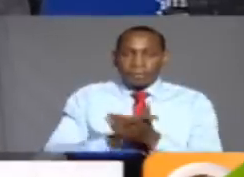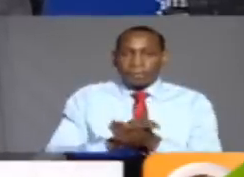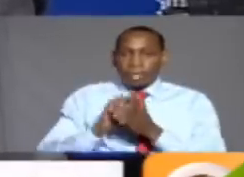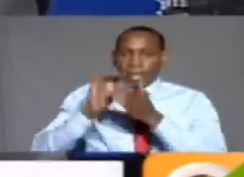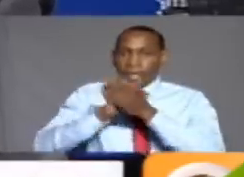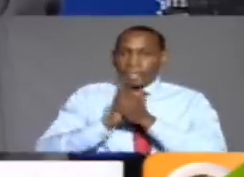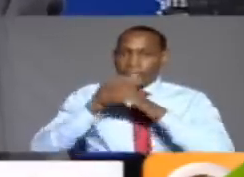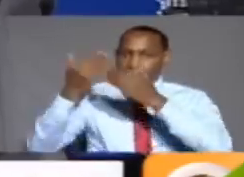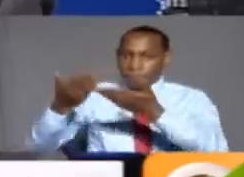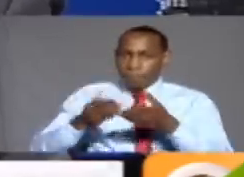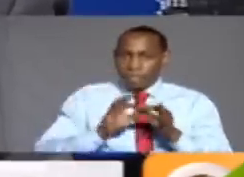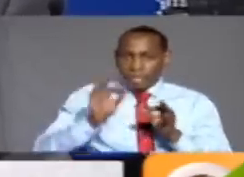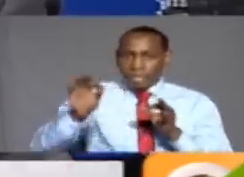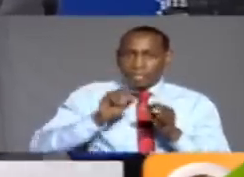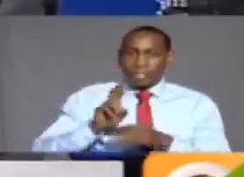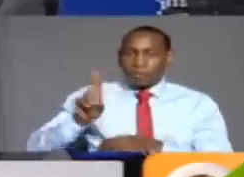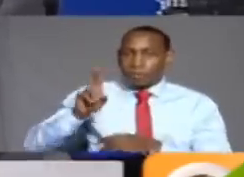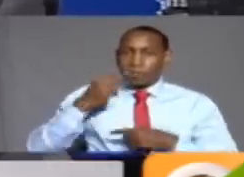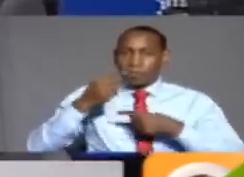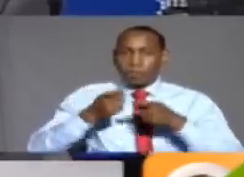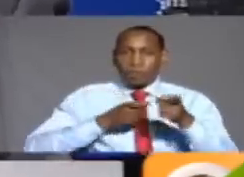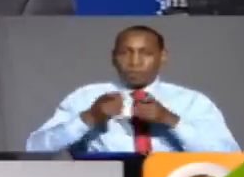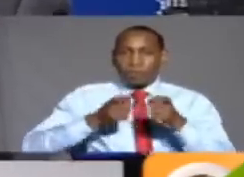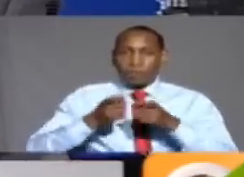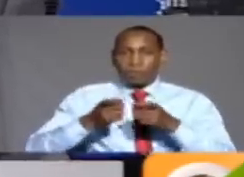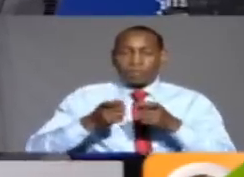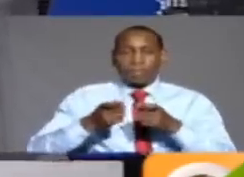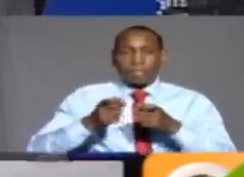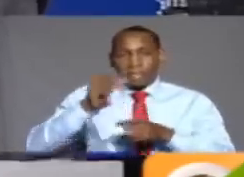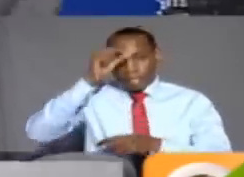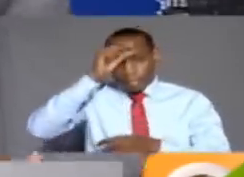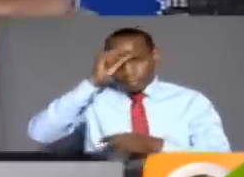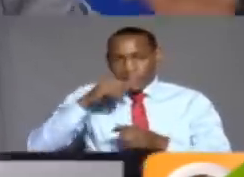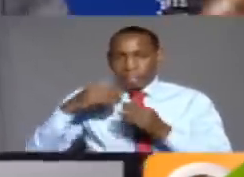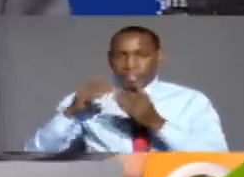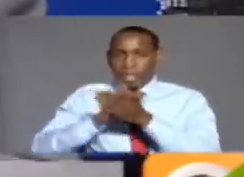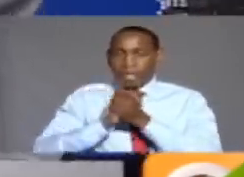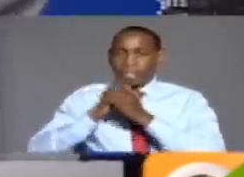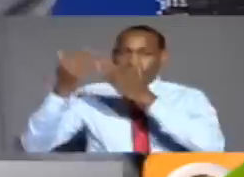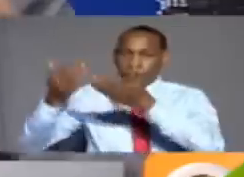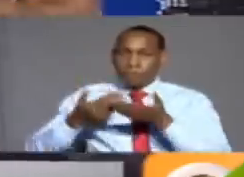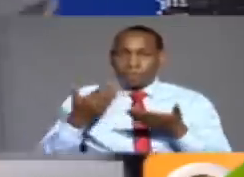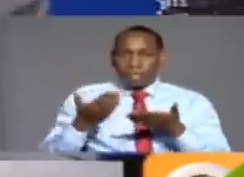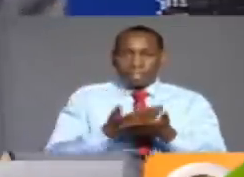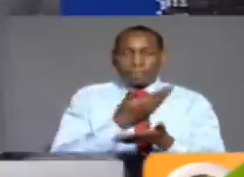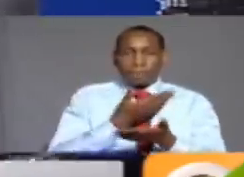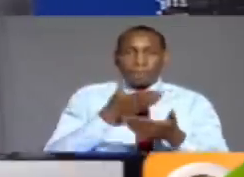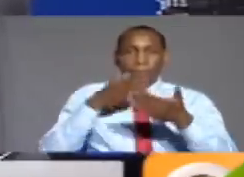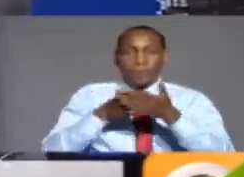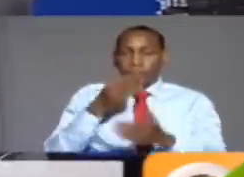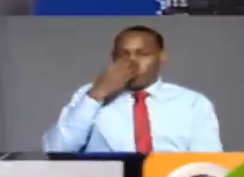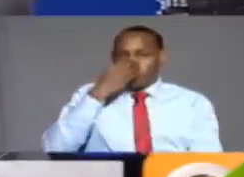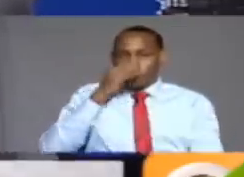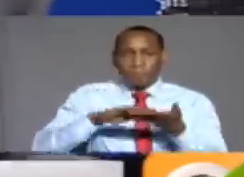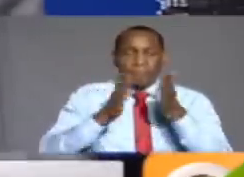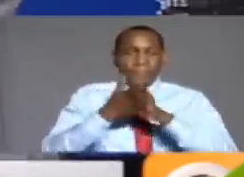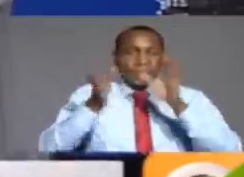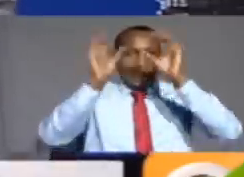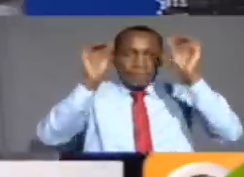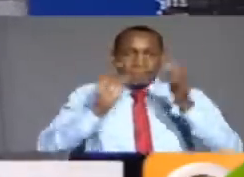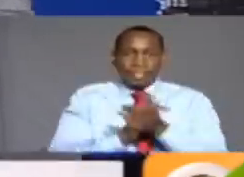extend Uhuru Kenyatta's grip on power. And the handshake was brought to remove, to stop William Ruto from being